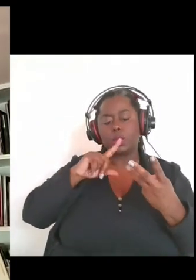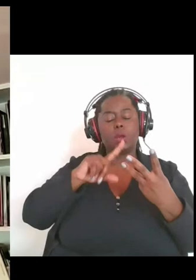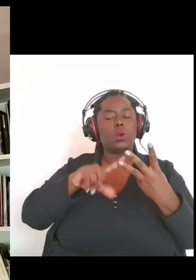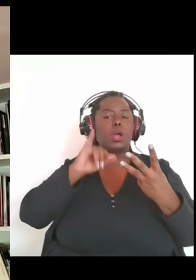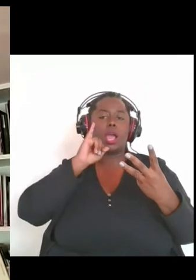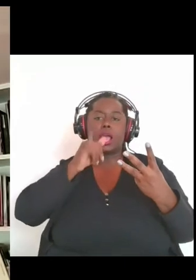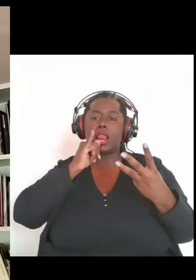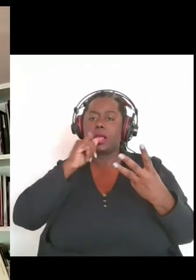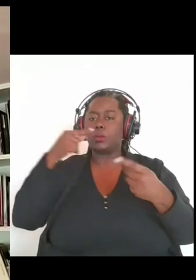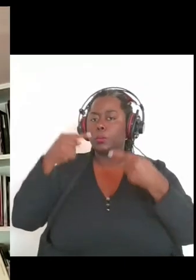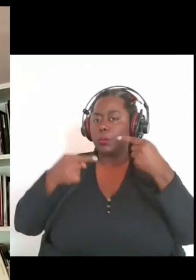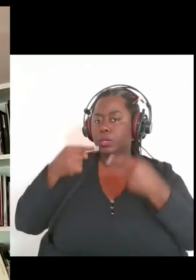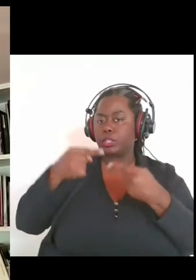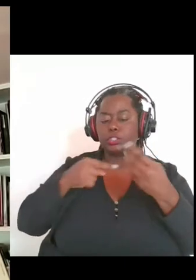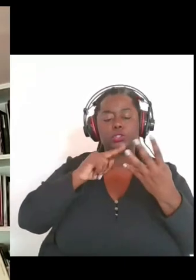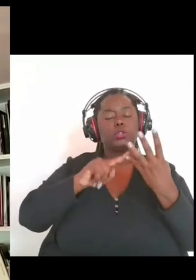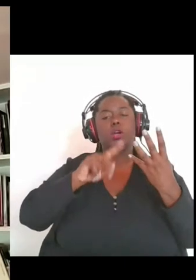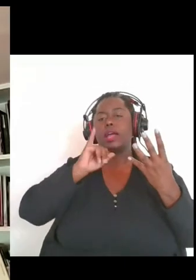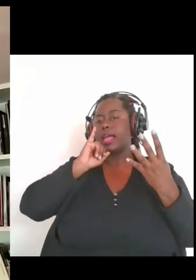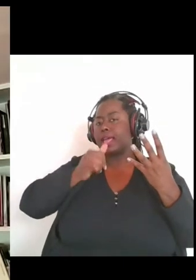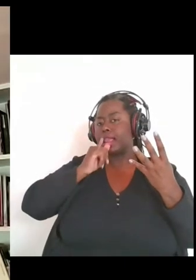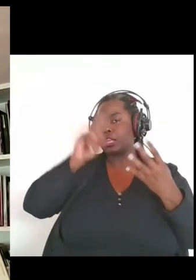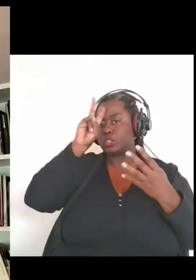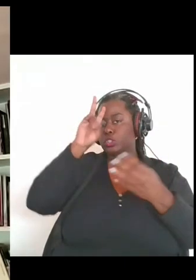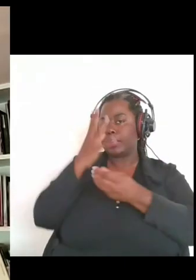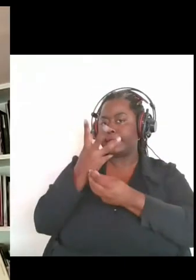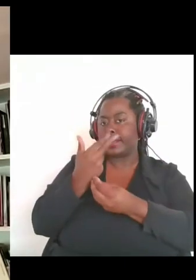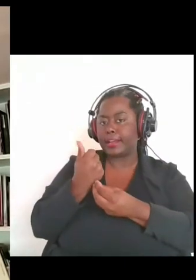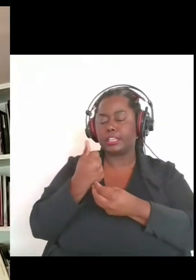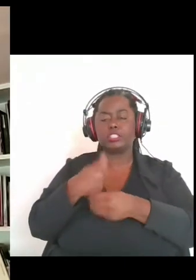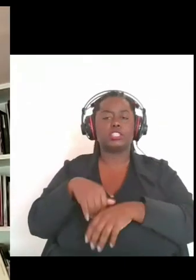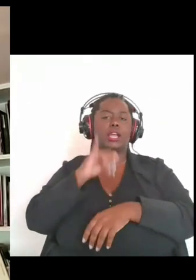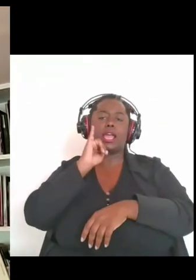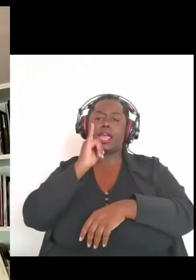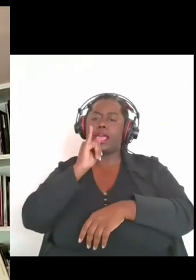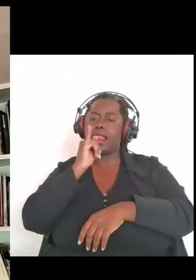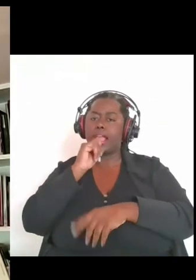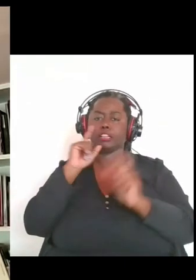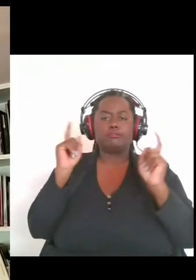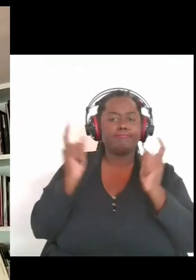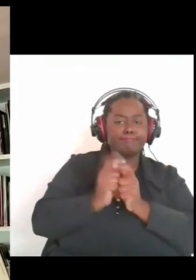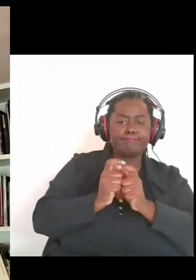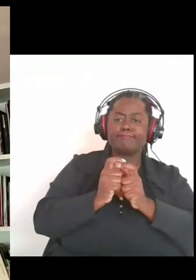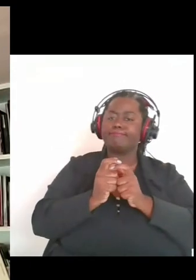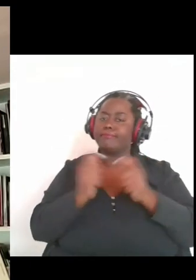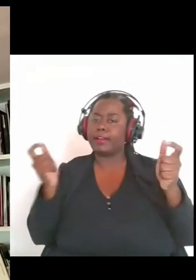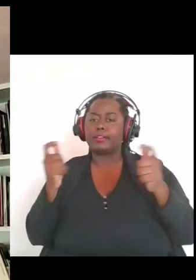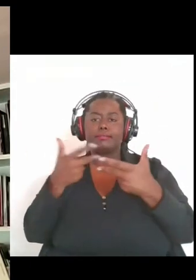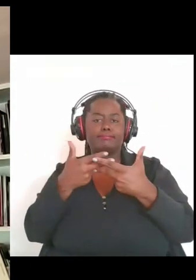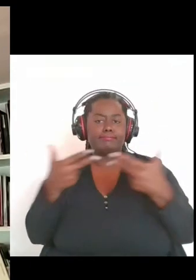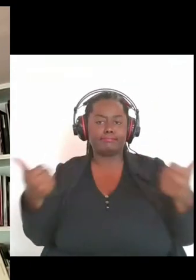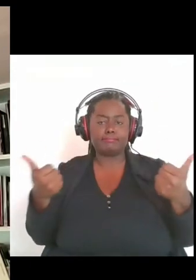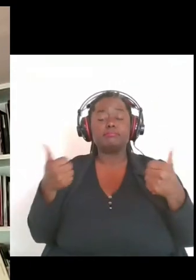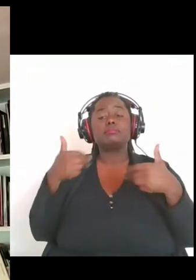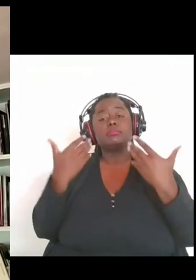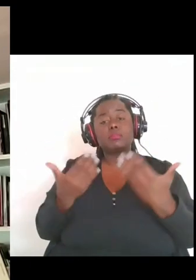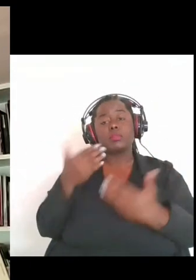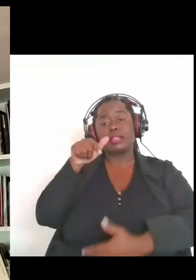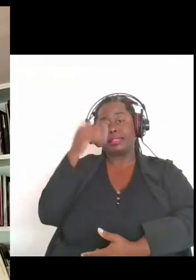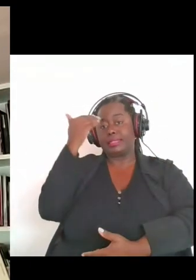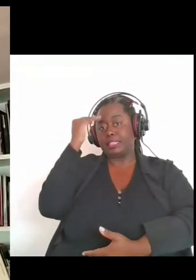political um reports reports related to art history so